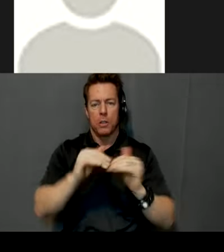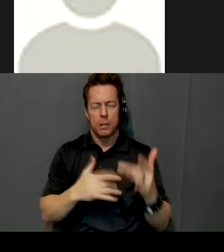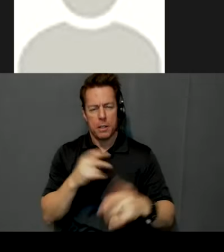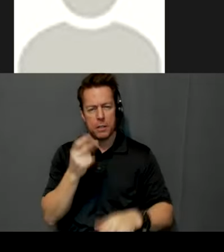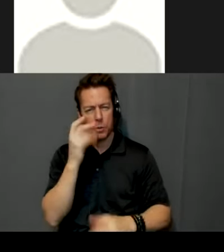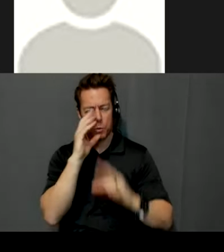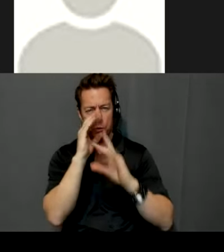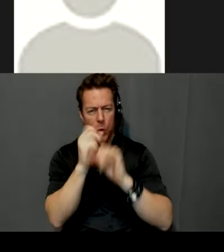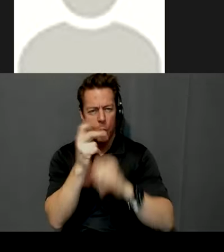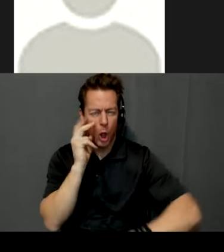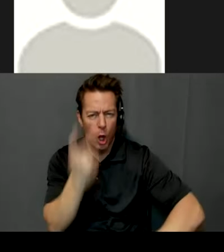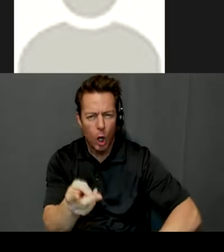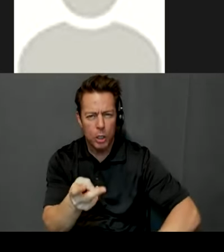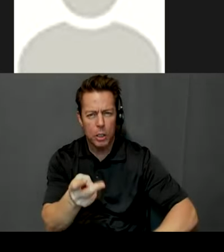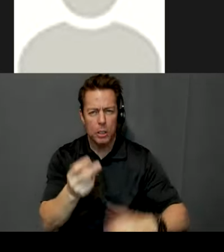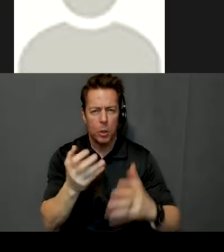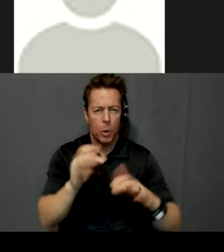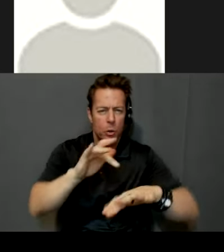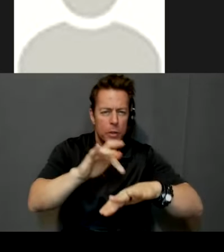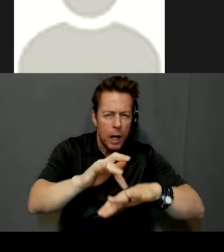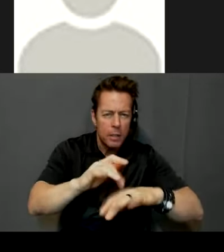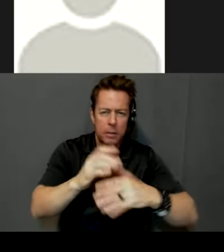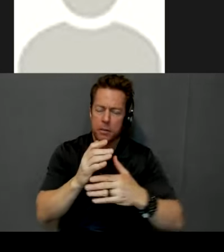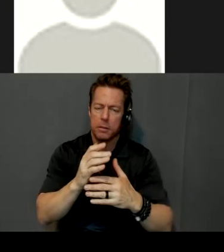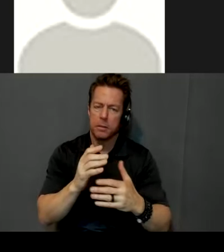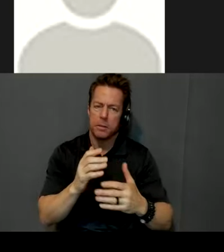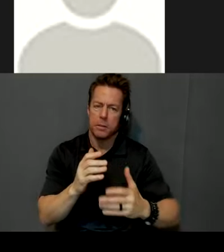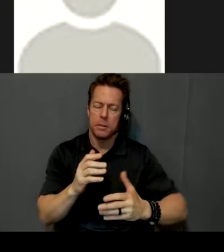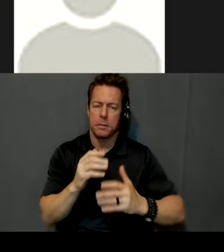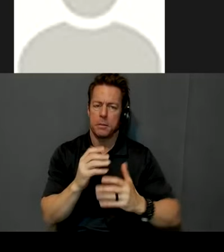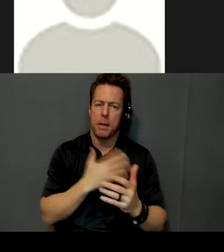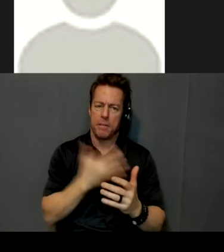at. Works that make you want to touch them are some of my favorite.